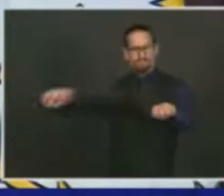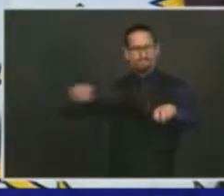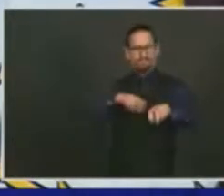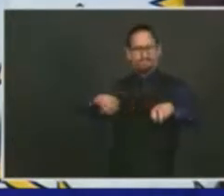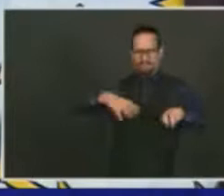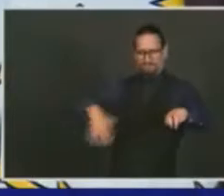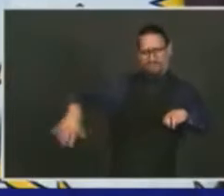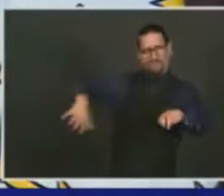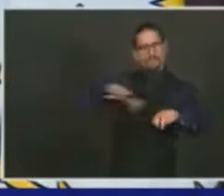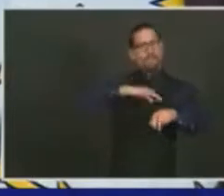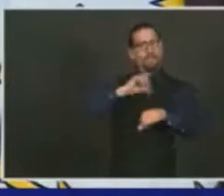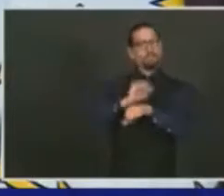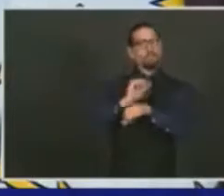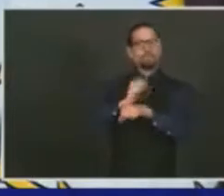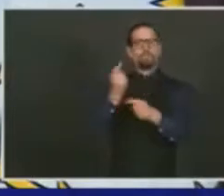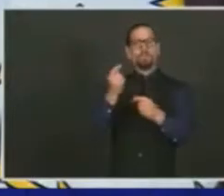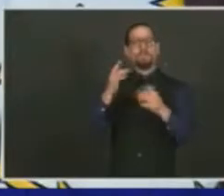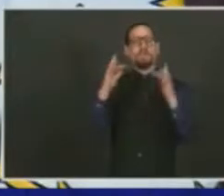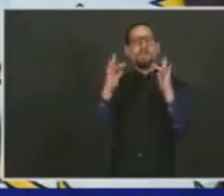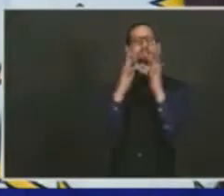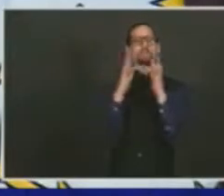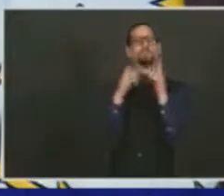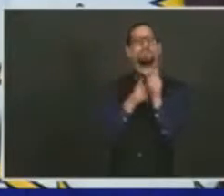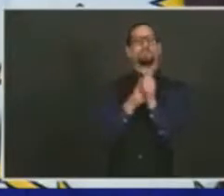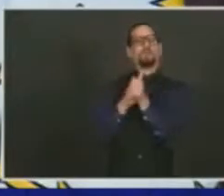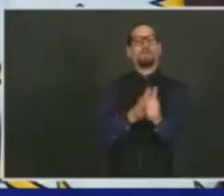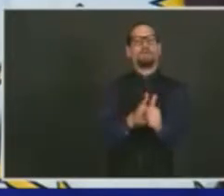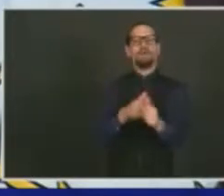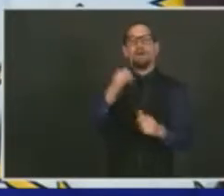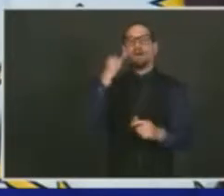do contact tracing when somebody's positive.